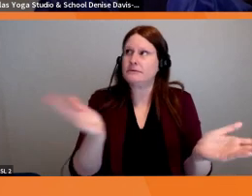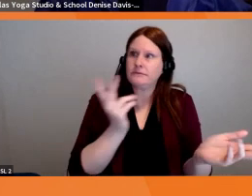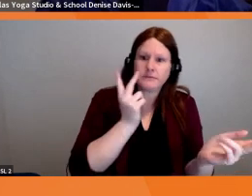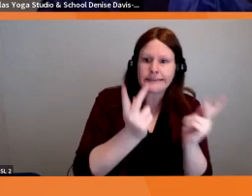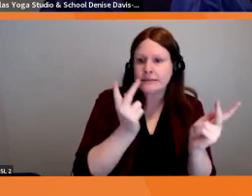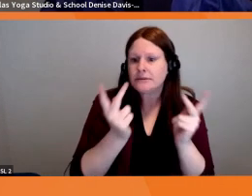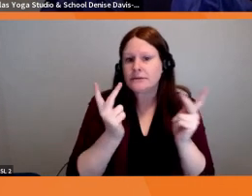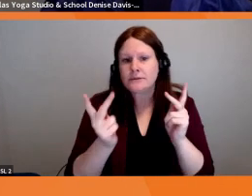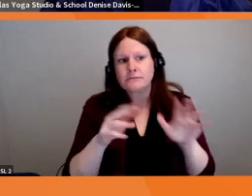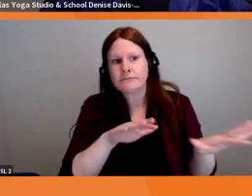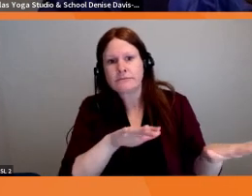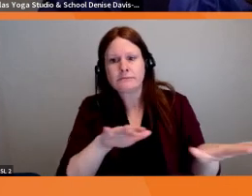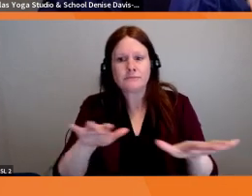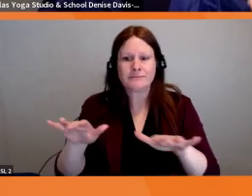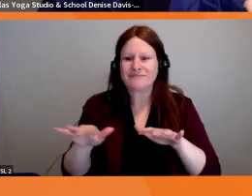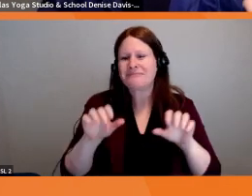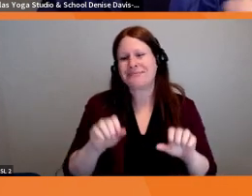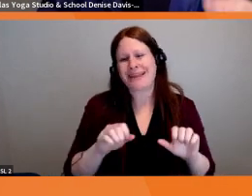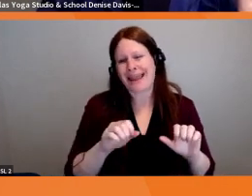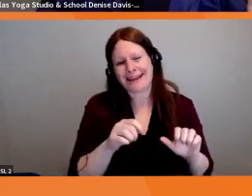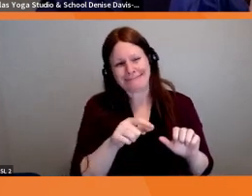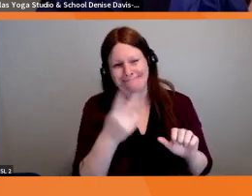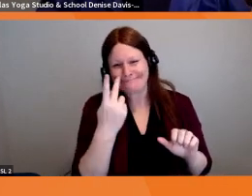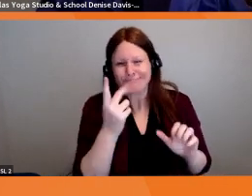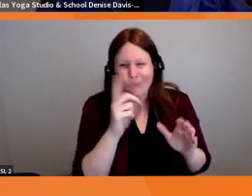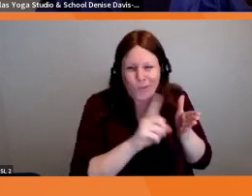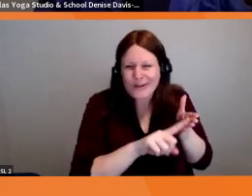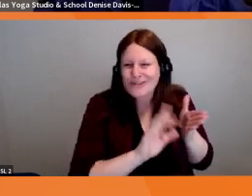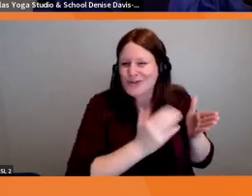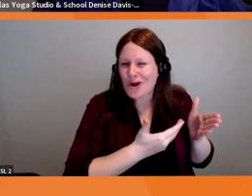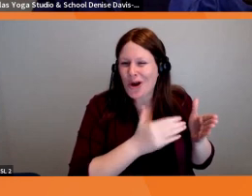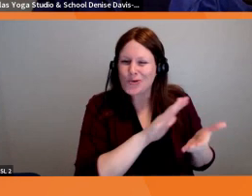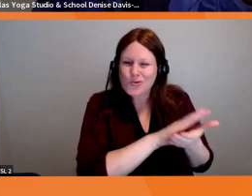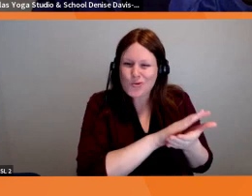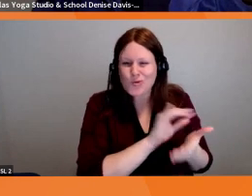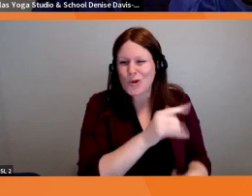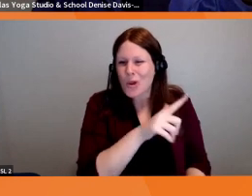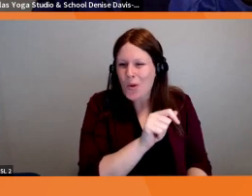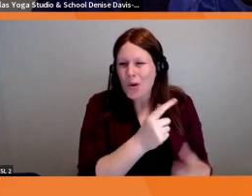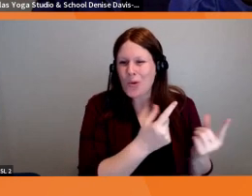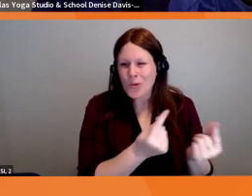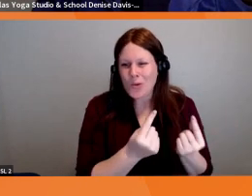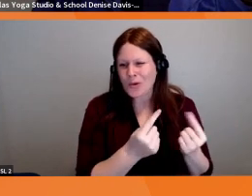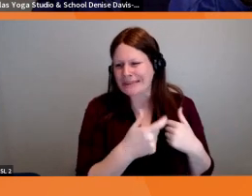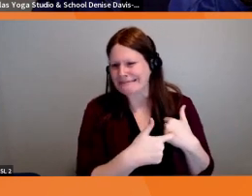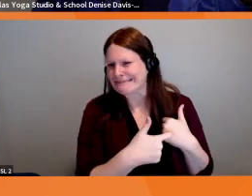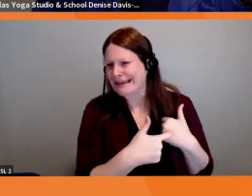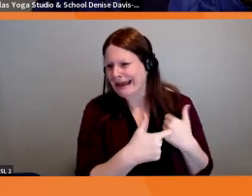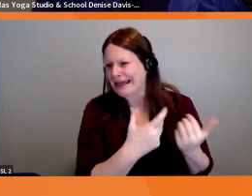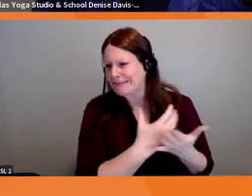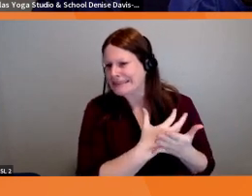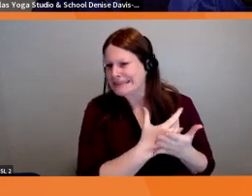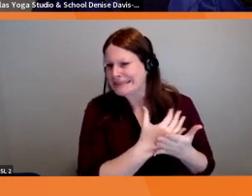you can read more about Atlas Yoga Studio in school. This is just some notes about us when we're getting low on time. I've got a couple more things I want to share with